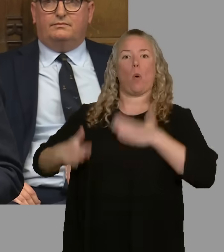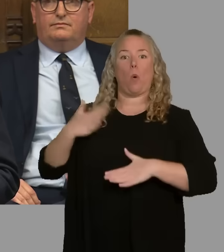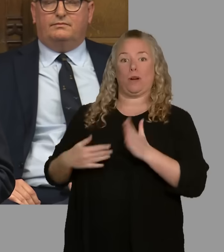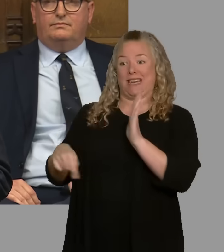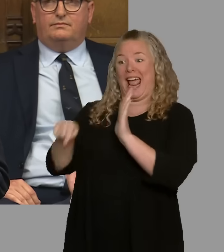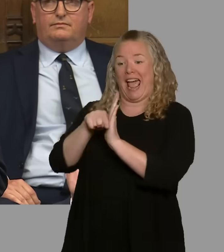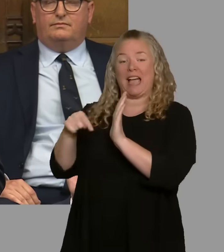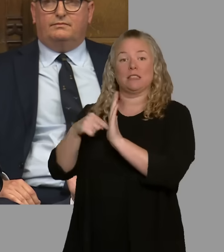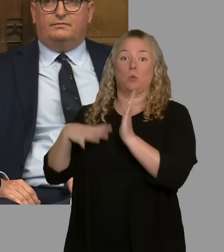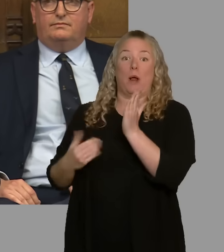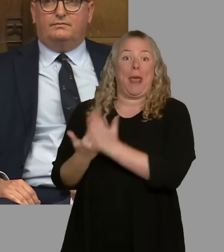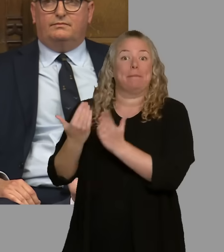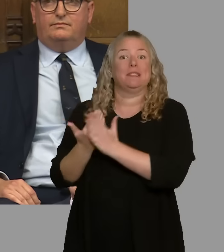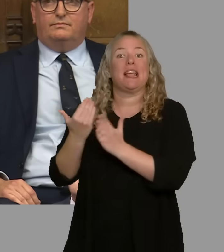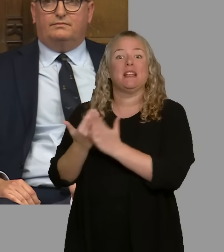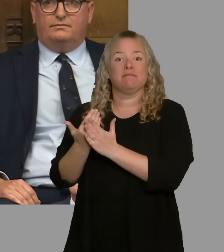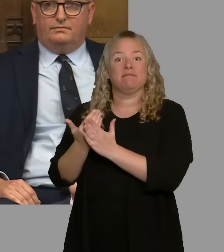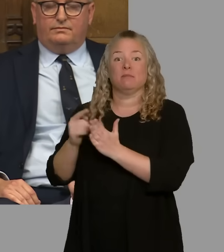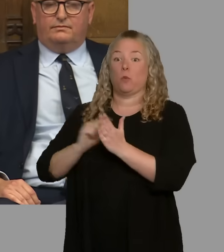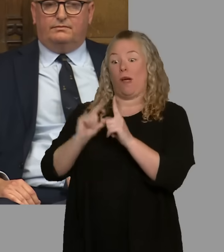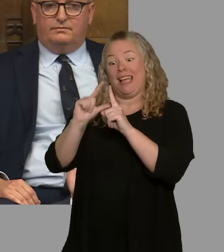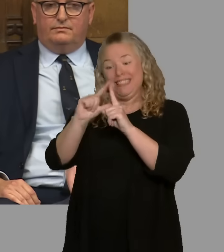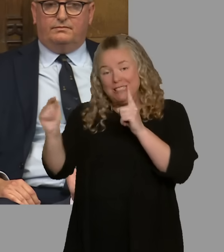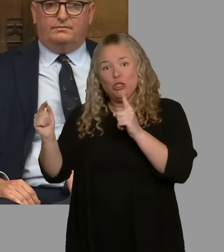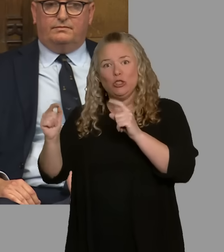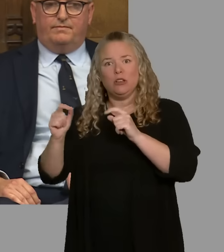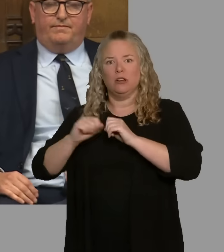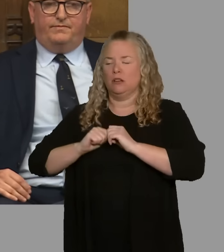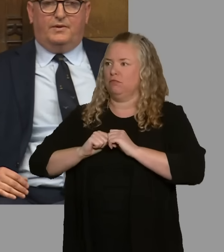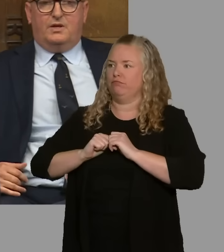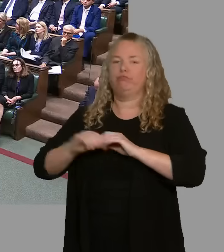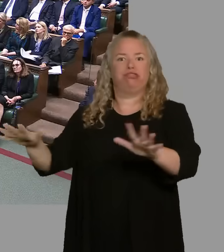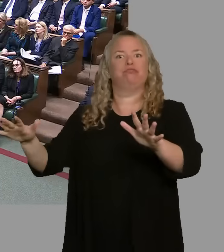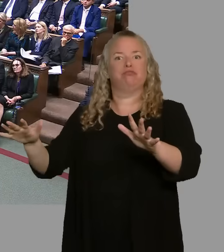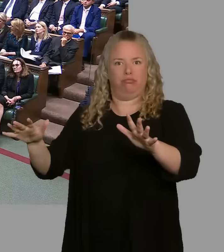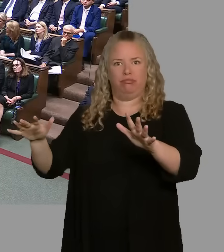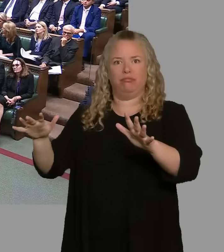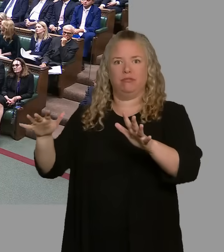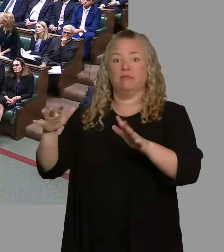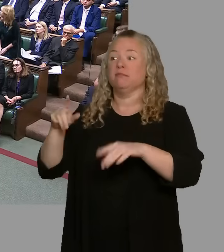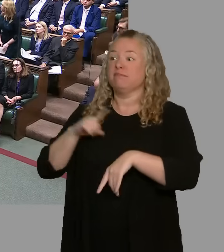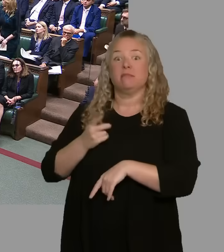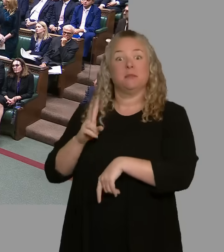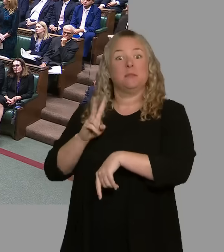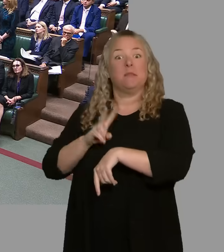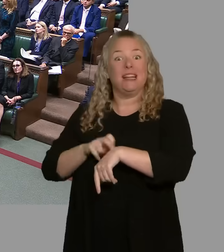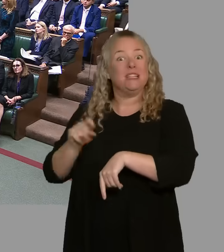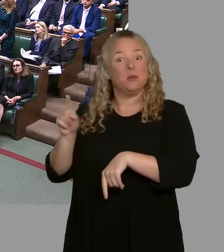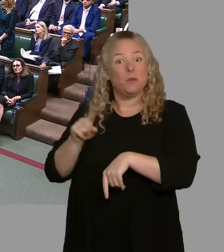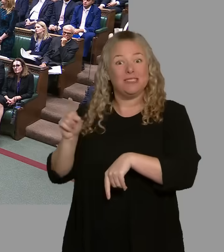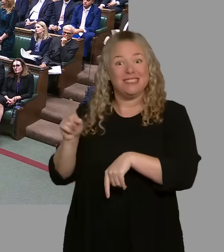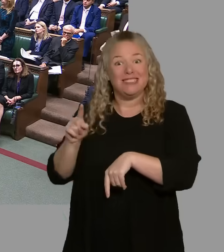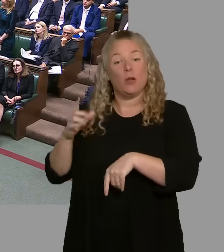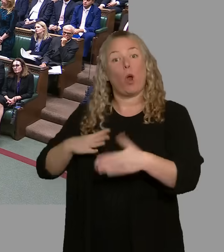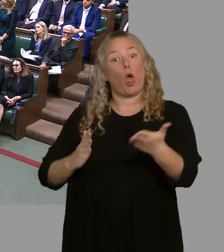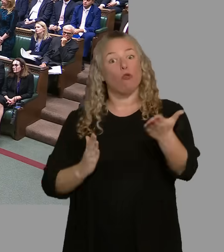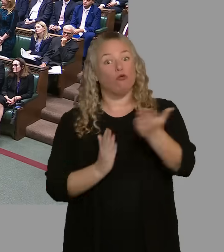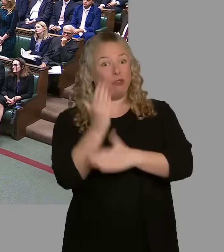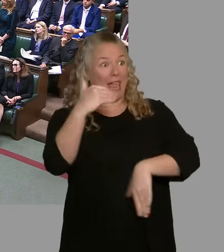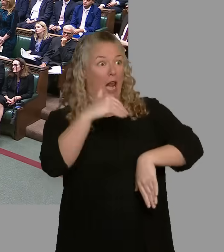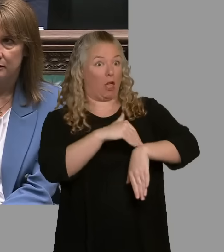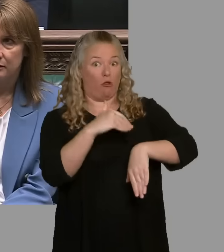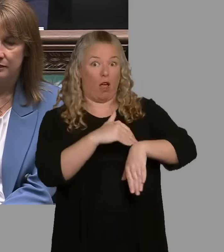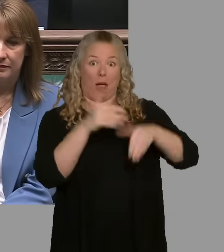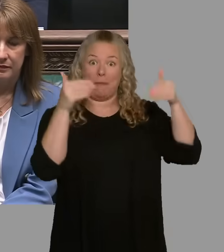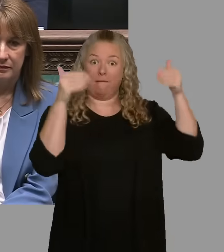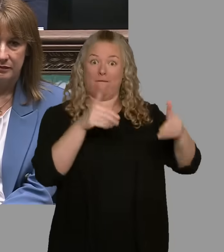and upholding freedom of speech rather than suppressing it? Well, Mr. Speaker, I've been clear on a number of occasions.